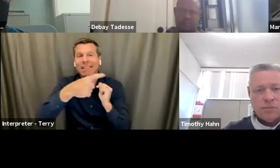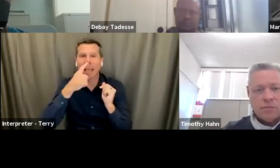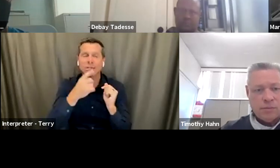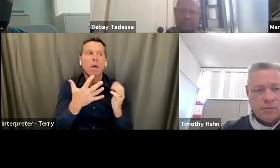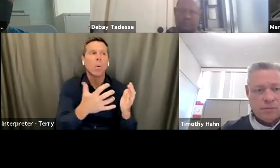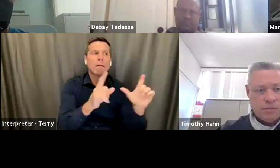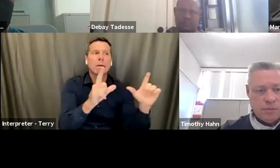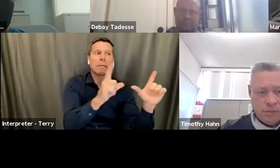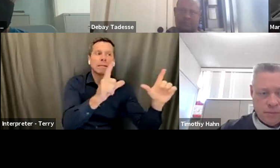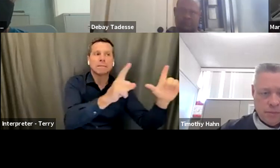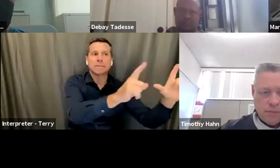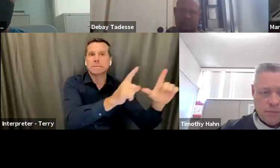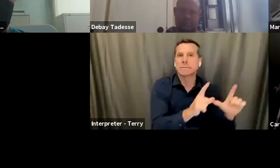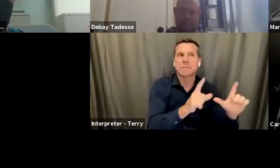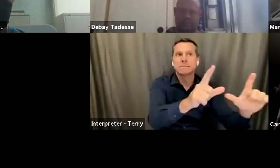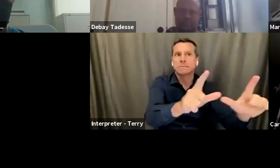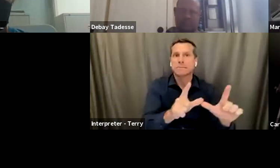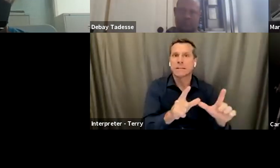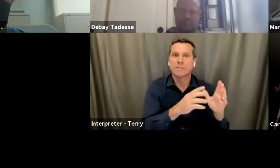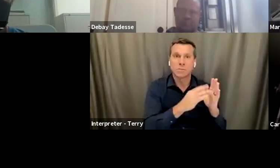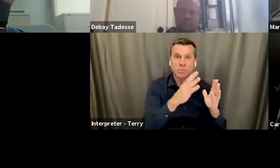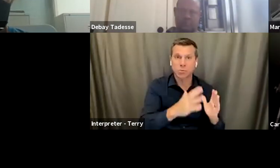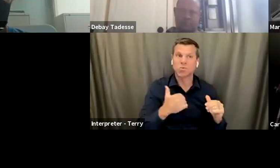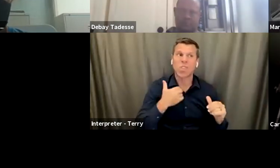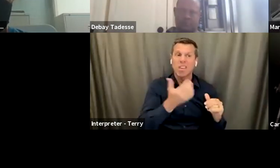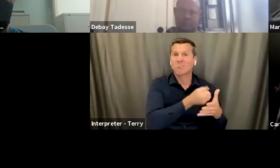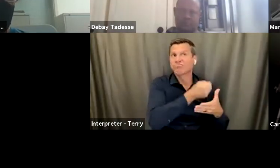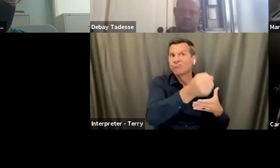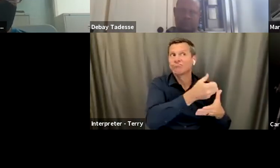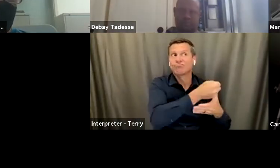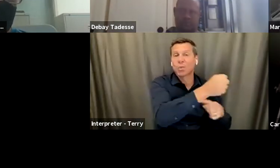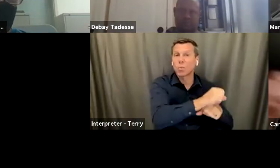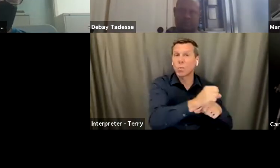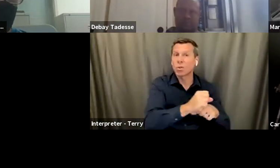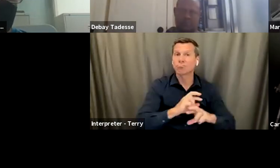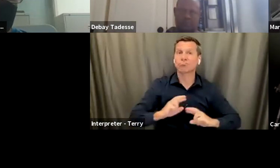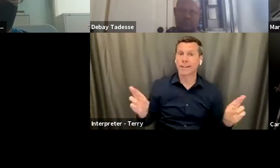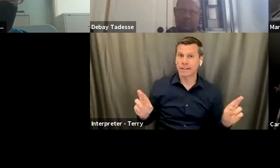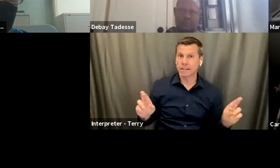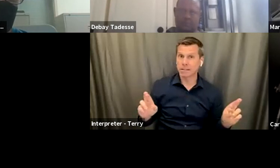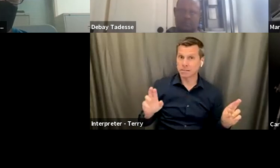their students to meet those skills associated with getting a license in those areas. Does that make sense, Carlos?